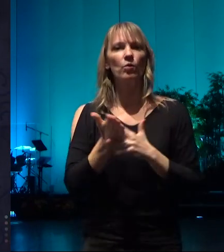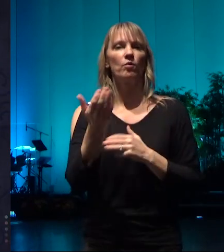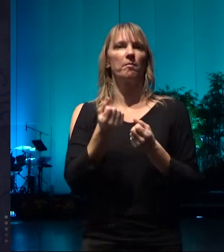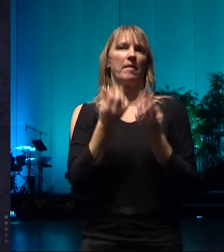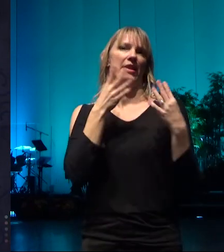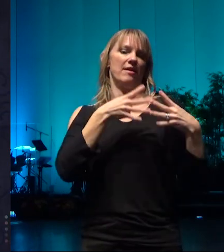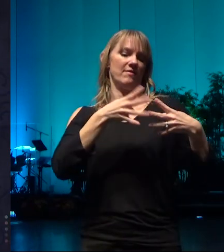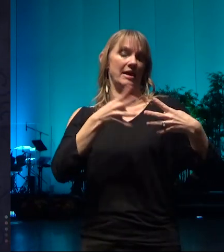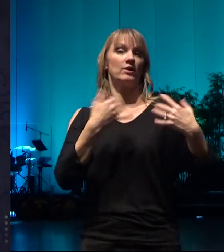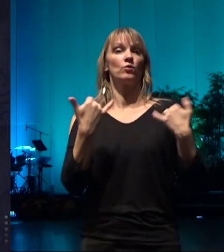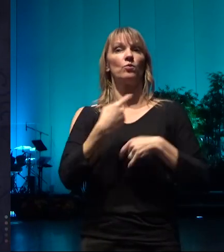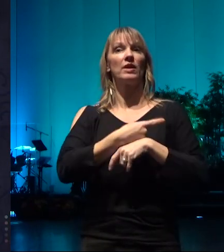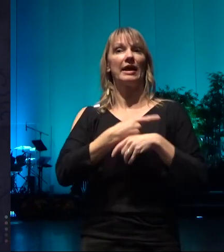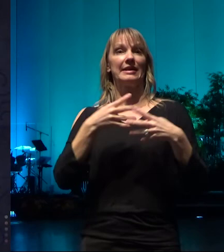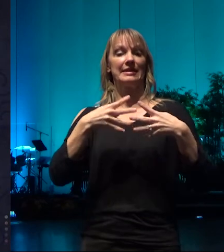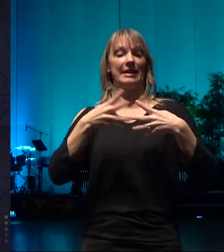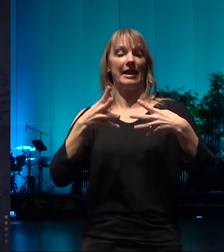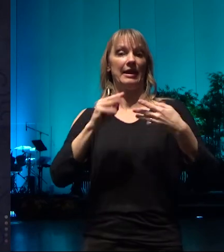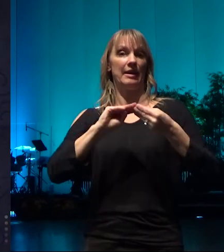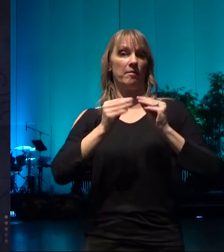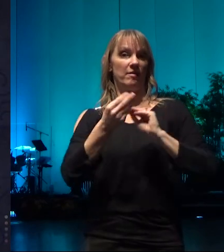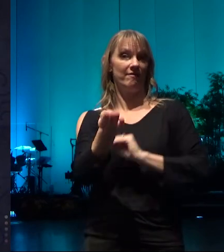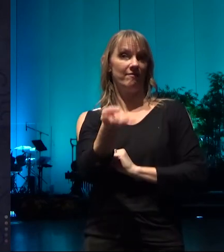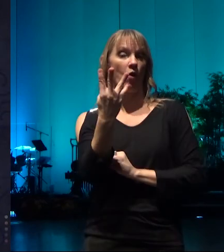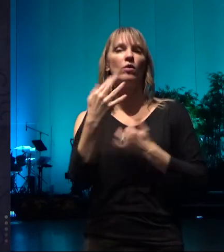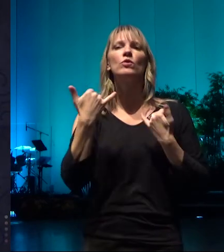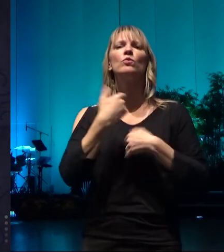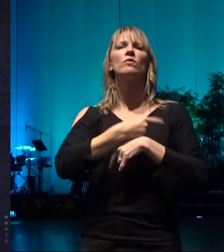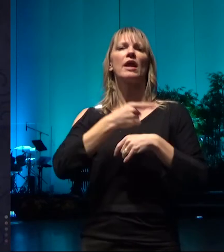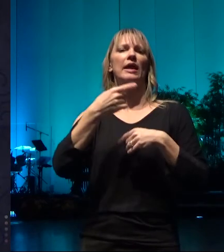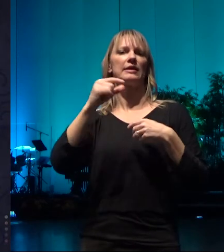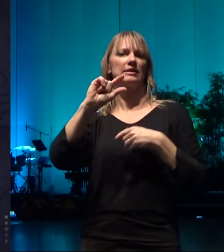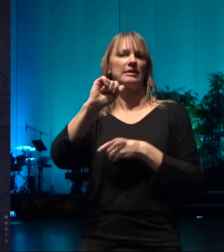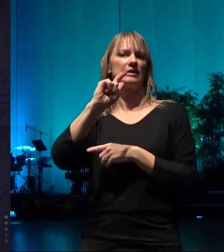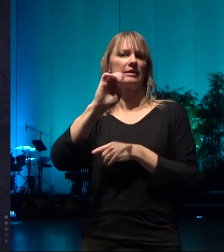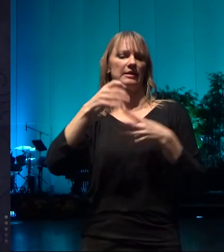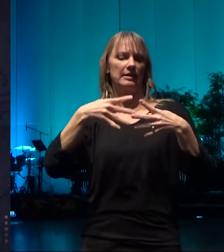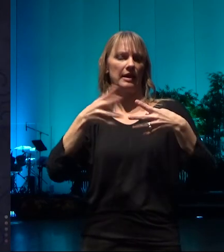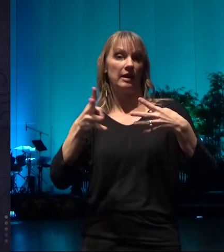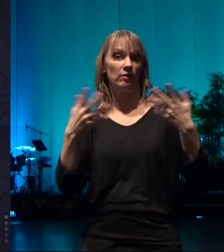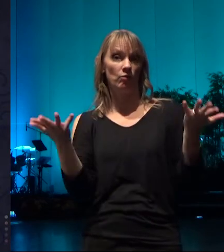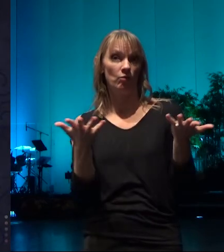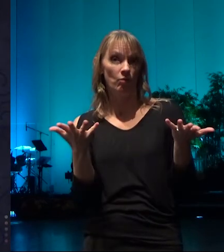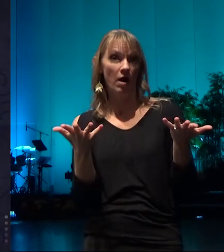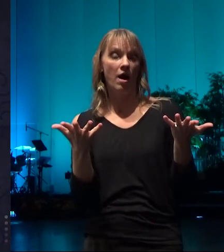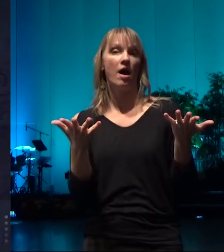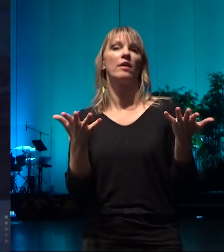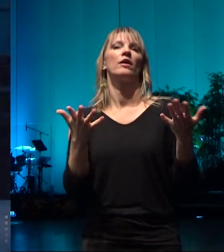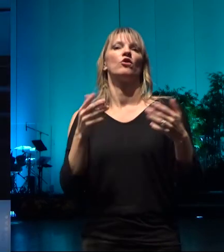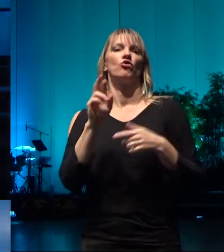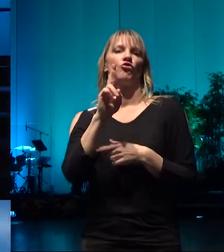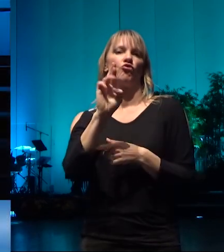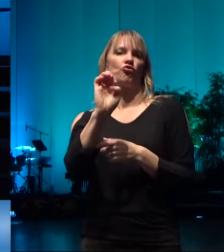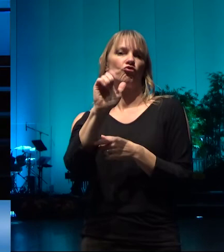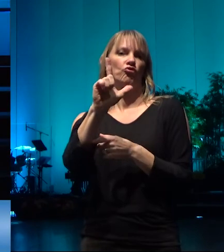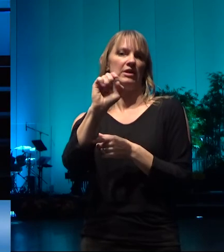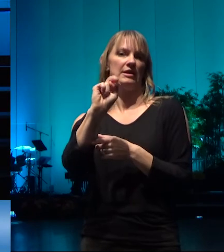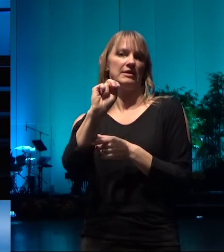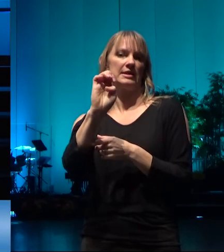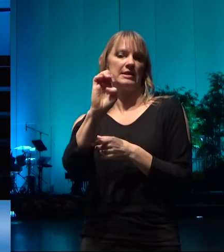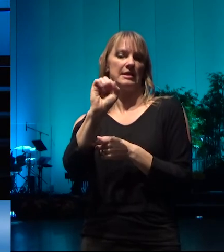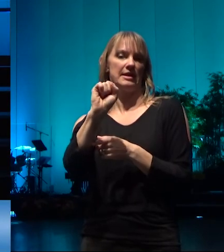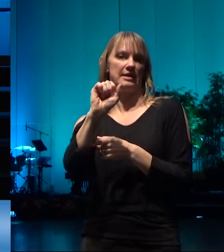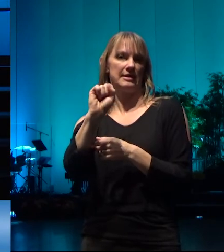through a number of those gates. Today is gate number 4. Today, the gate we're going to explore walking through is the gate of